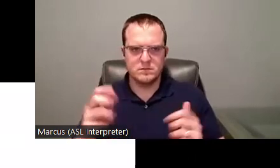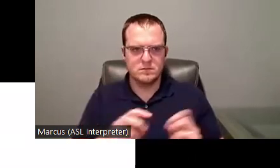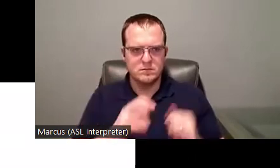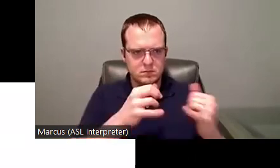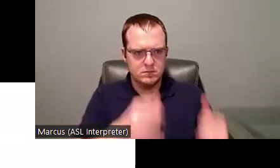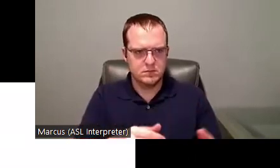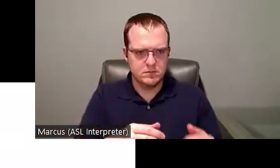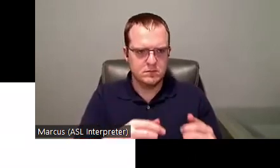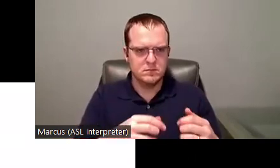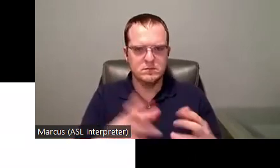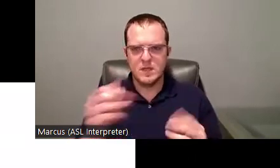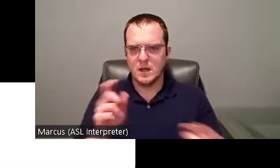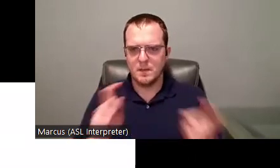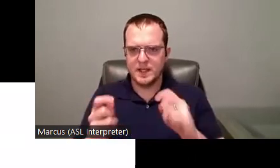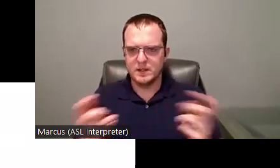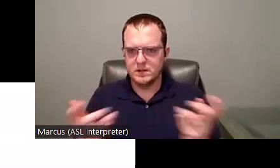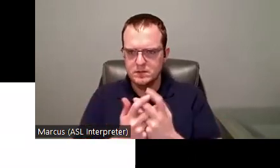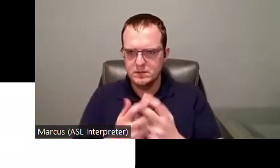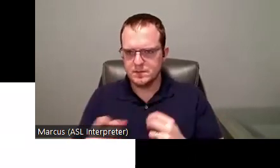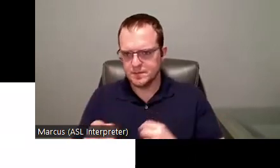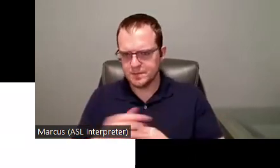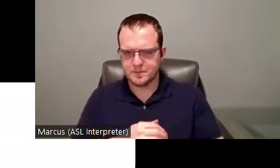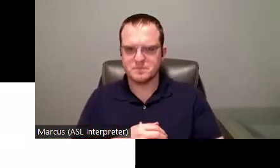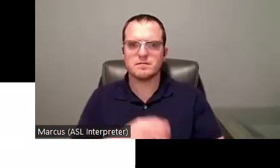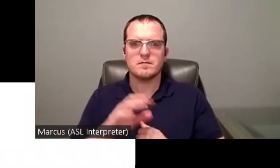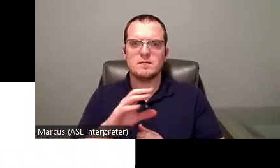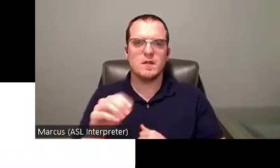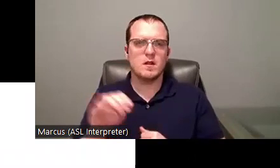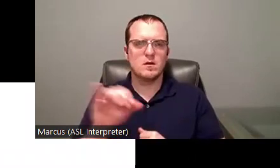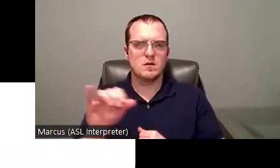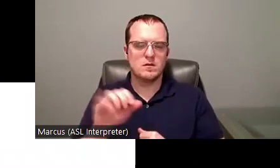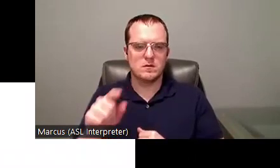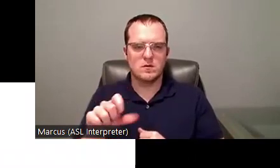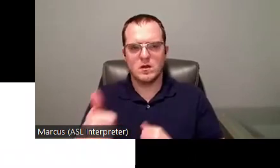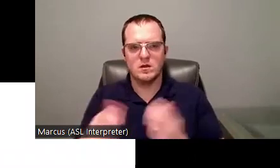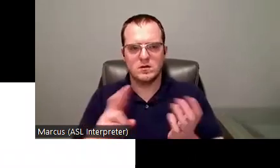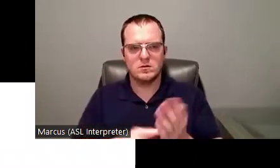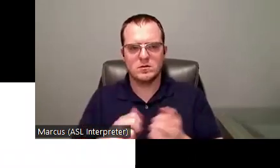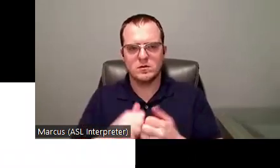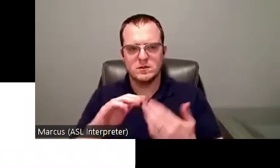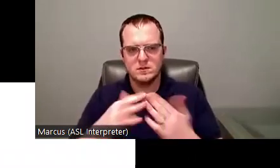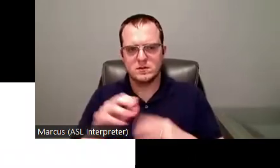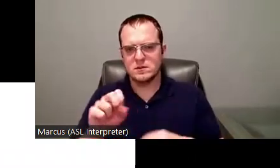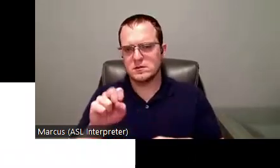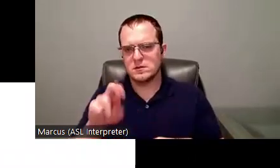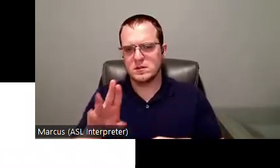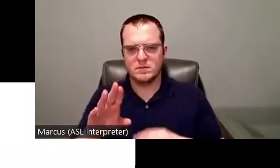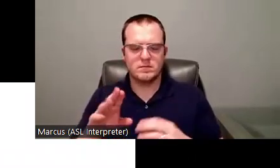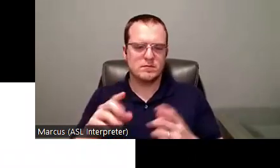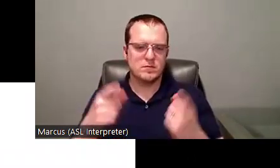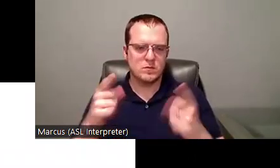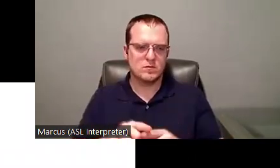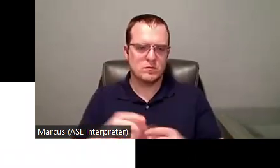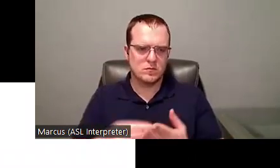is amended. And also as well to go into contracts with the city sub-grants for these